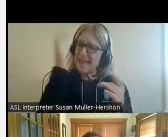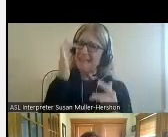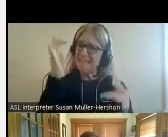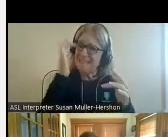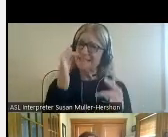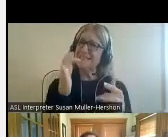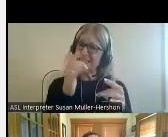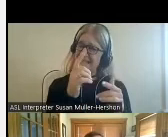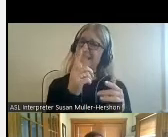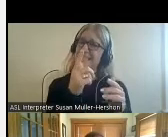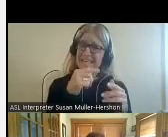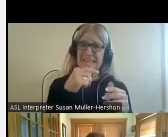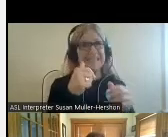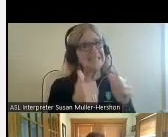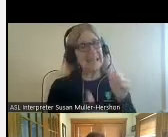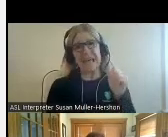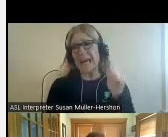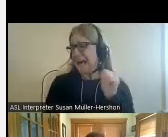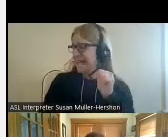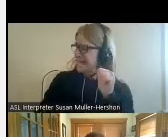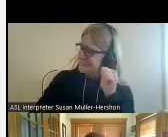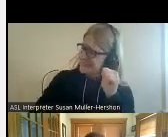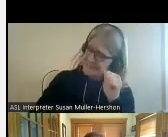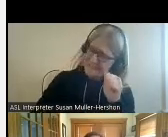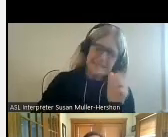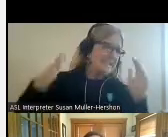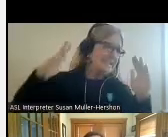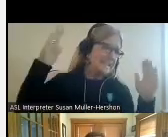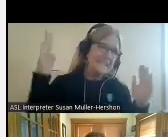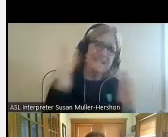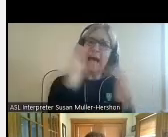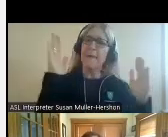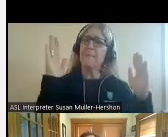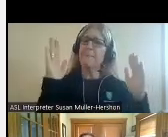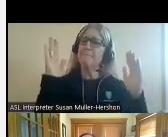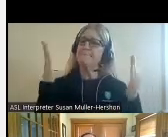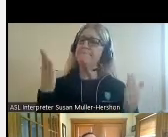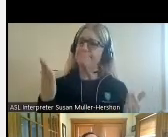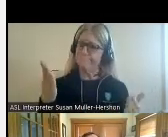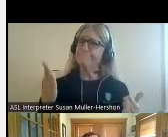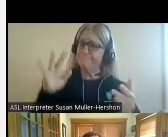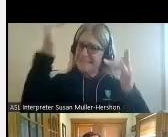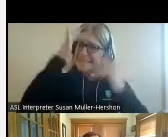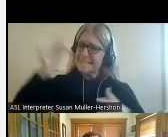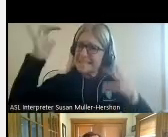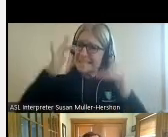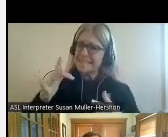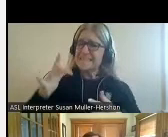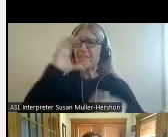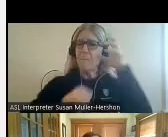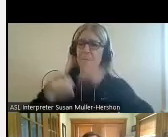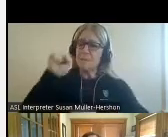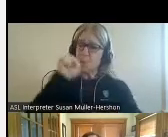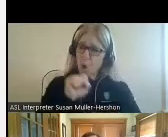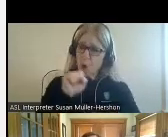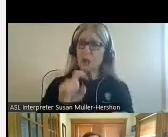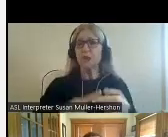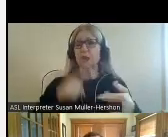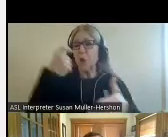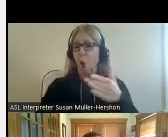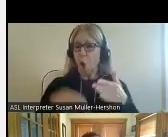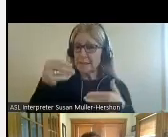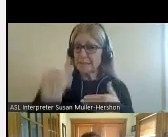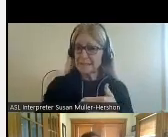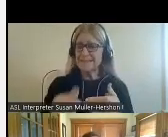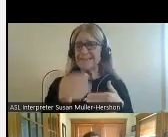disease burden among health conditions. So that means time away from work, costs associated with care,